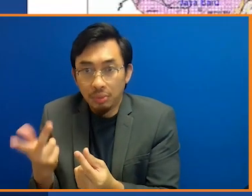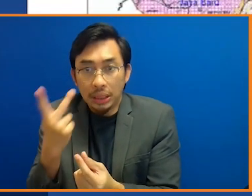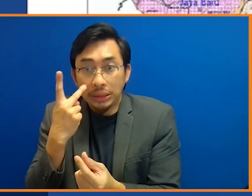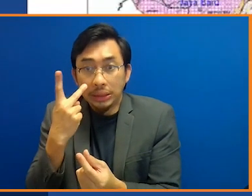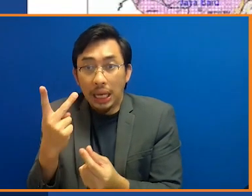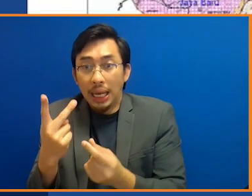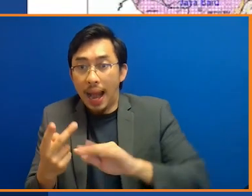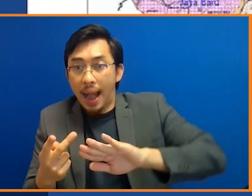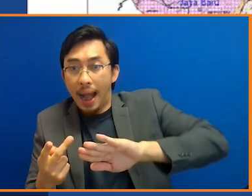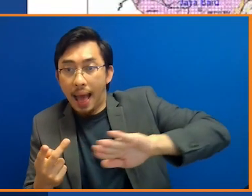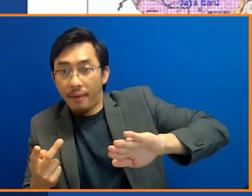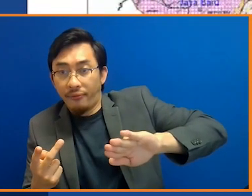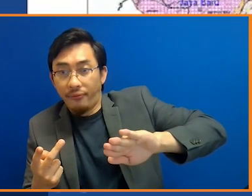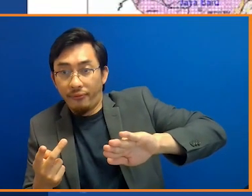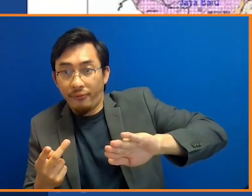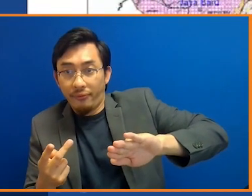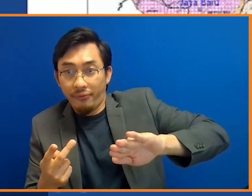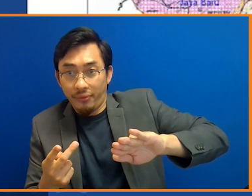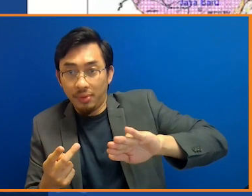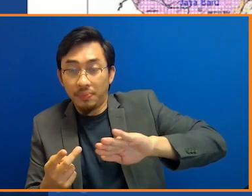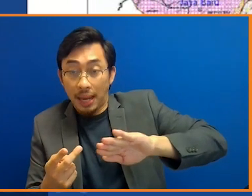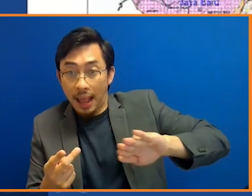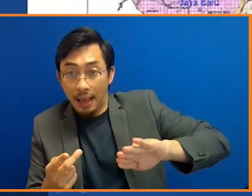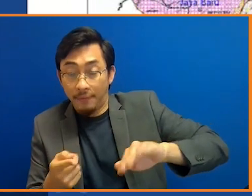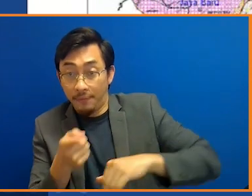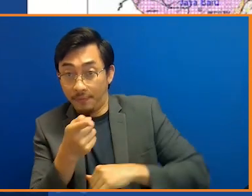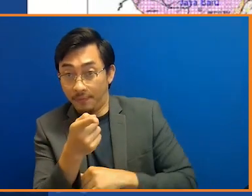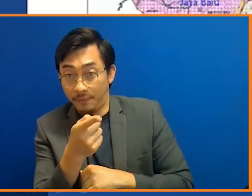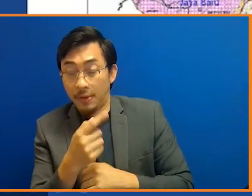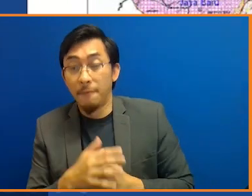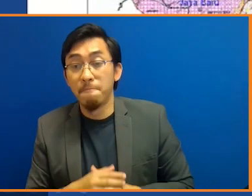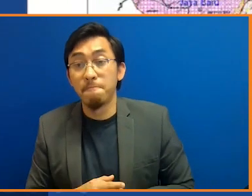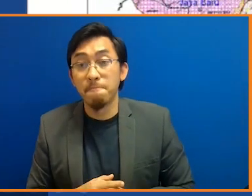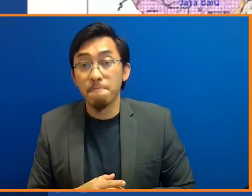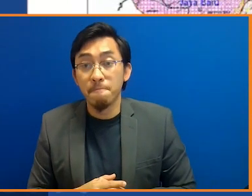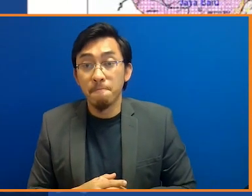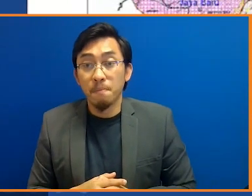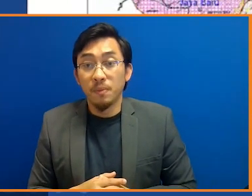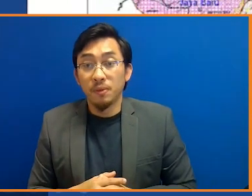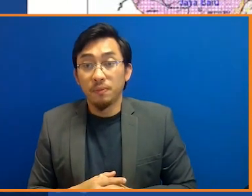the left hand side figure over here.